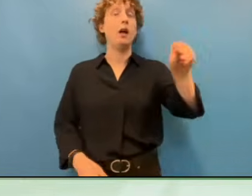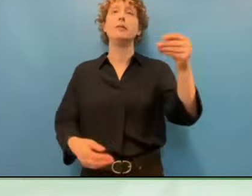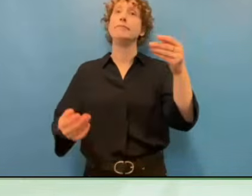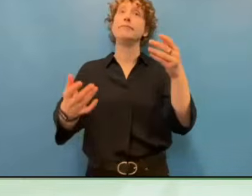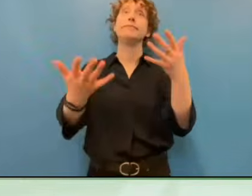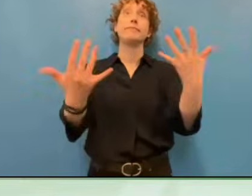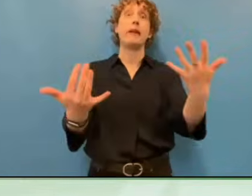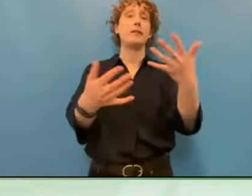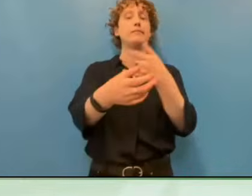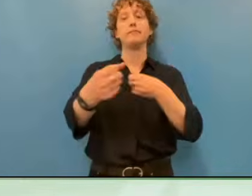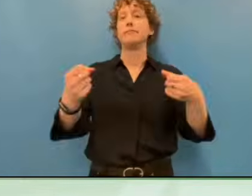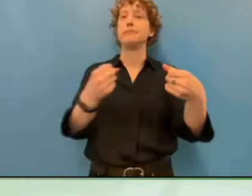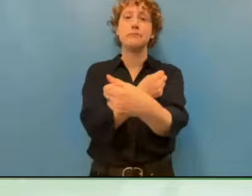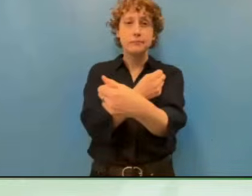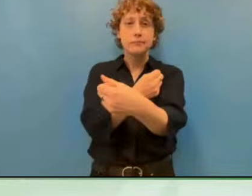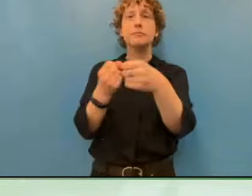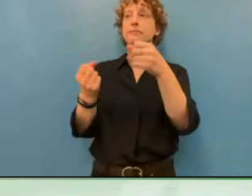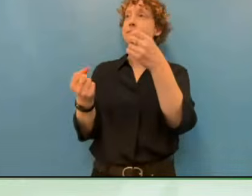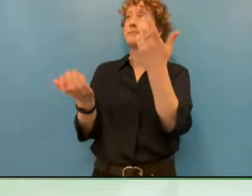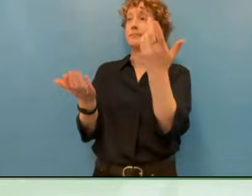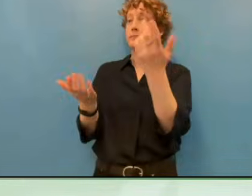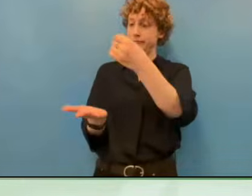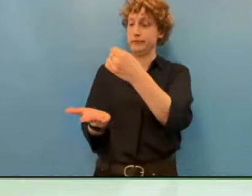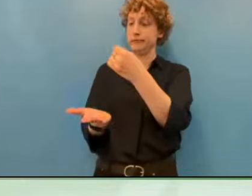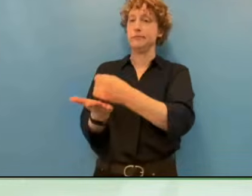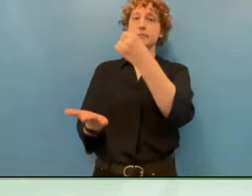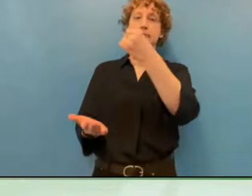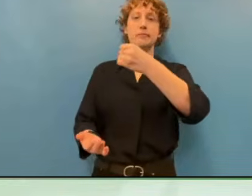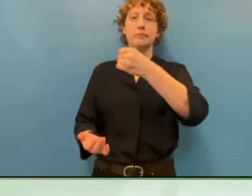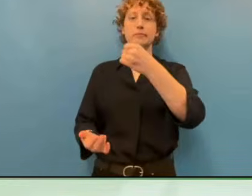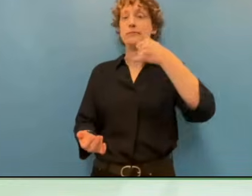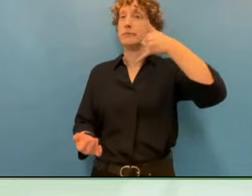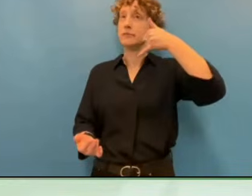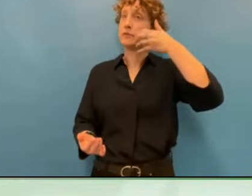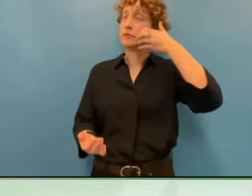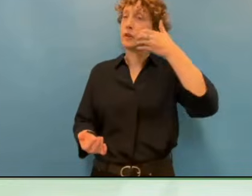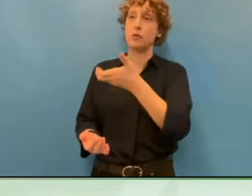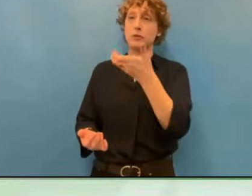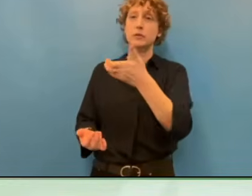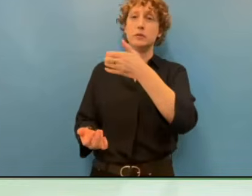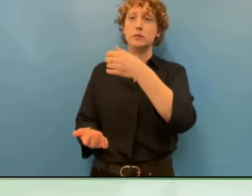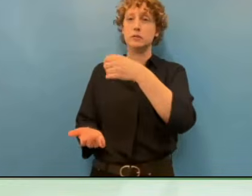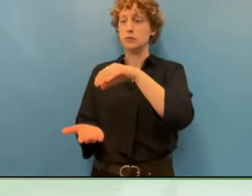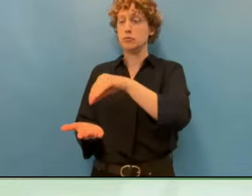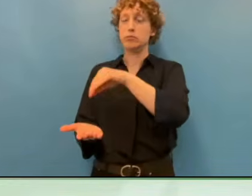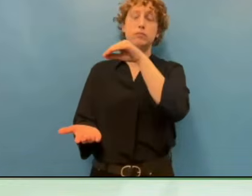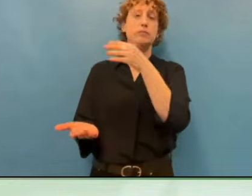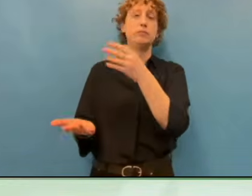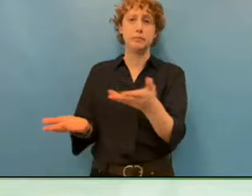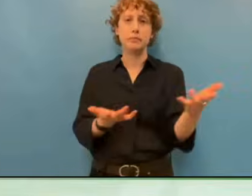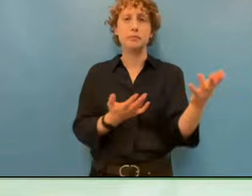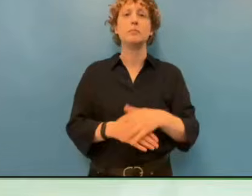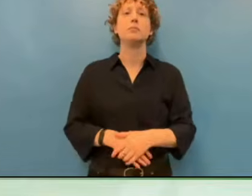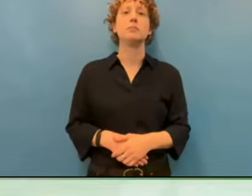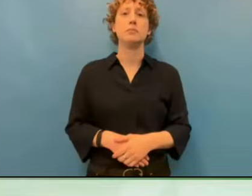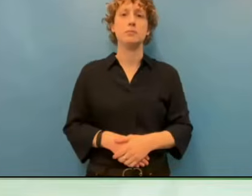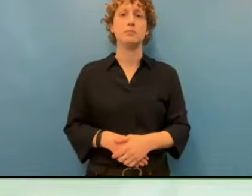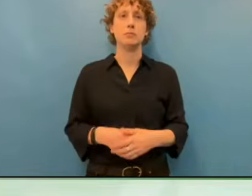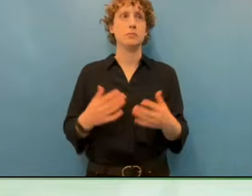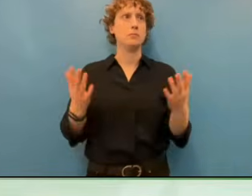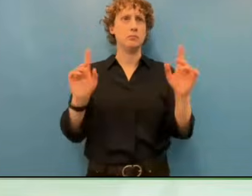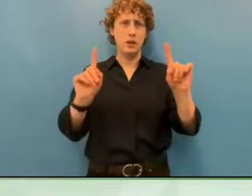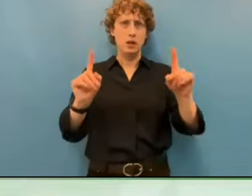money, mostly in digital form. And here we aim that we address everybody. So we don't want to have an